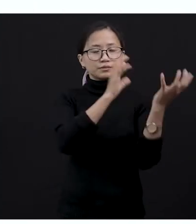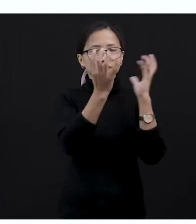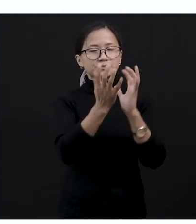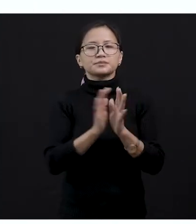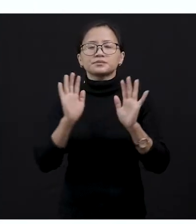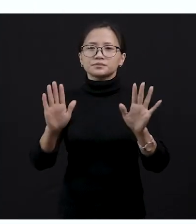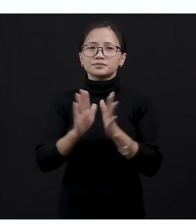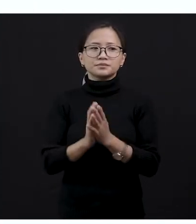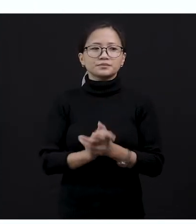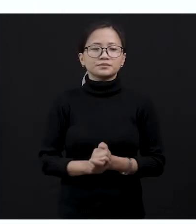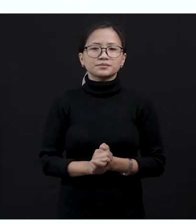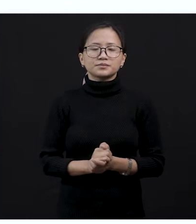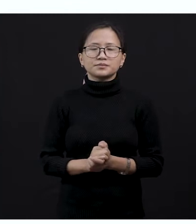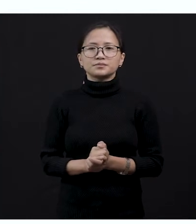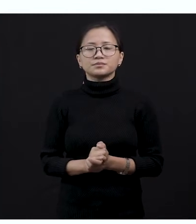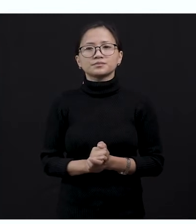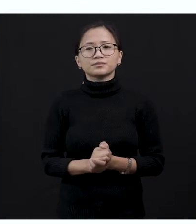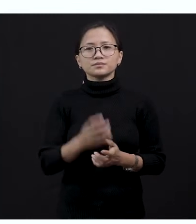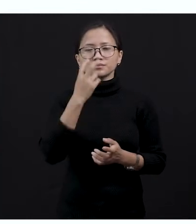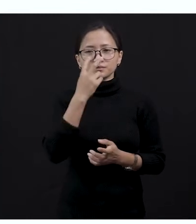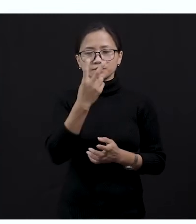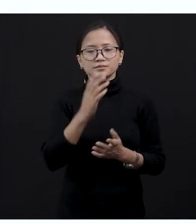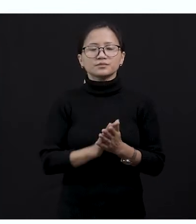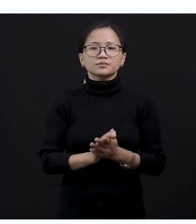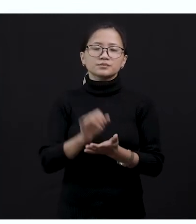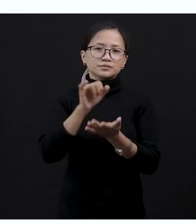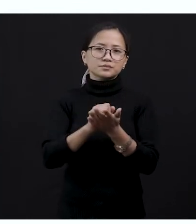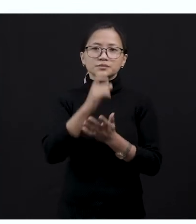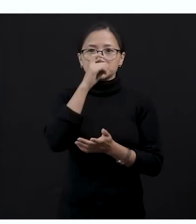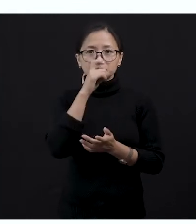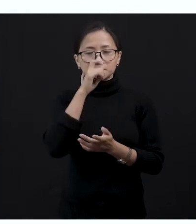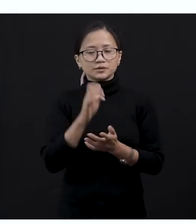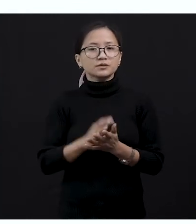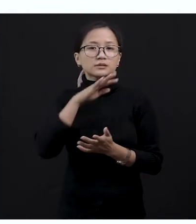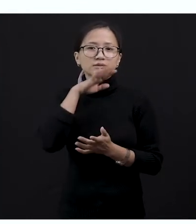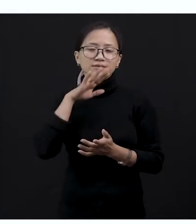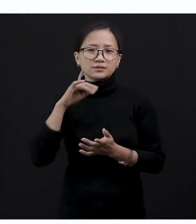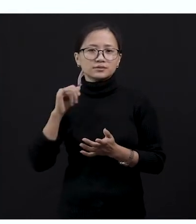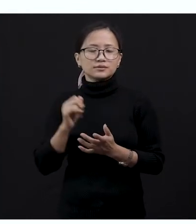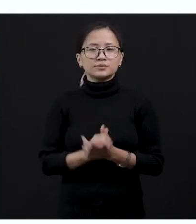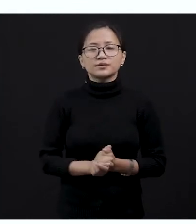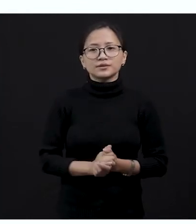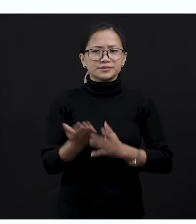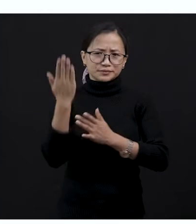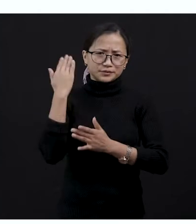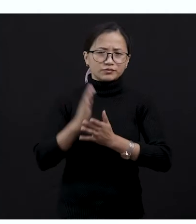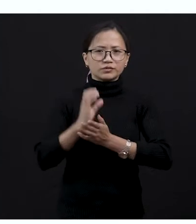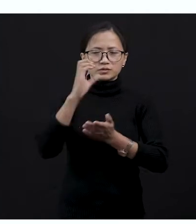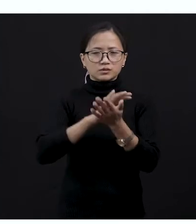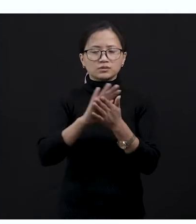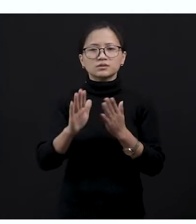So here we have earth and we see that the earth is blue in color, right? So in the previous